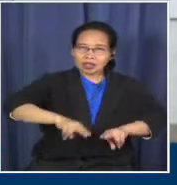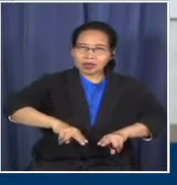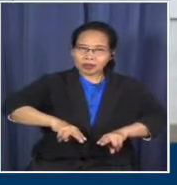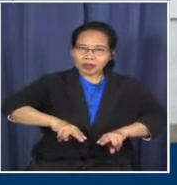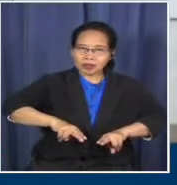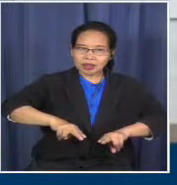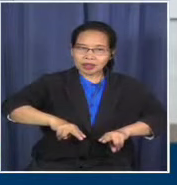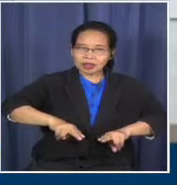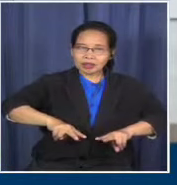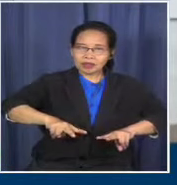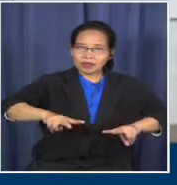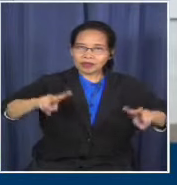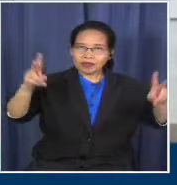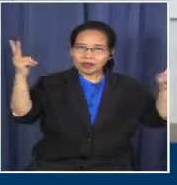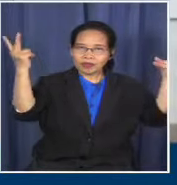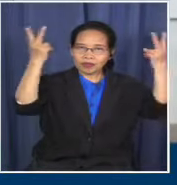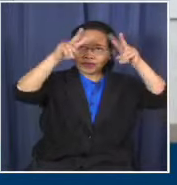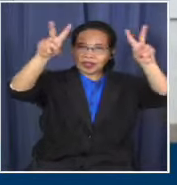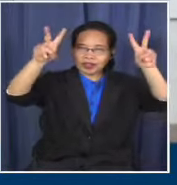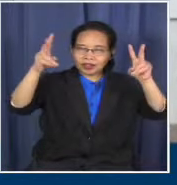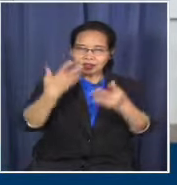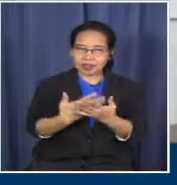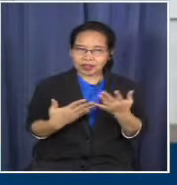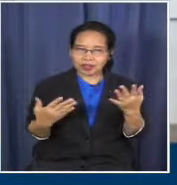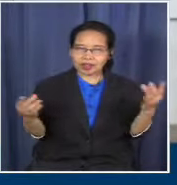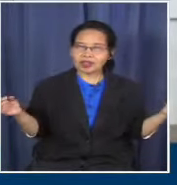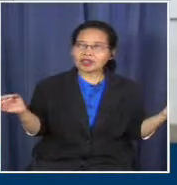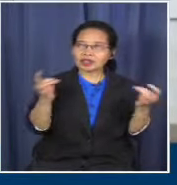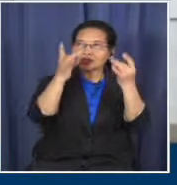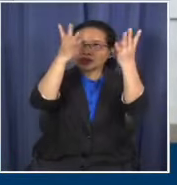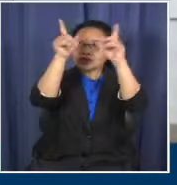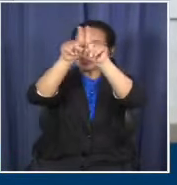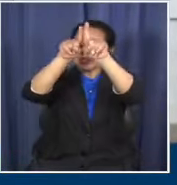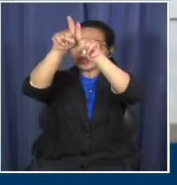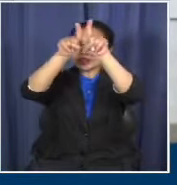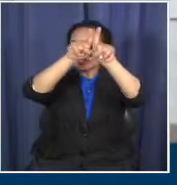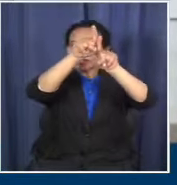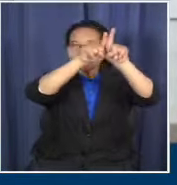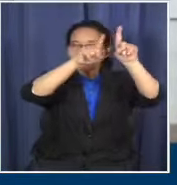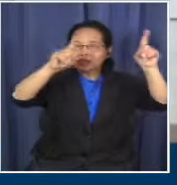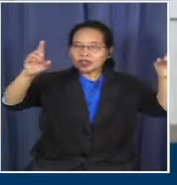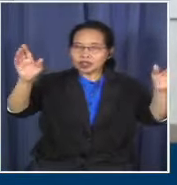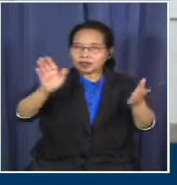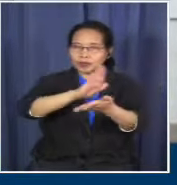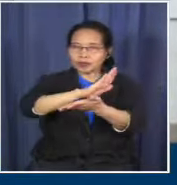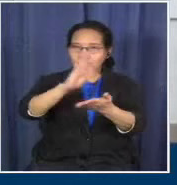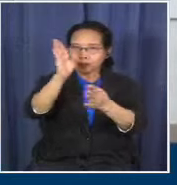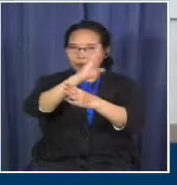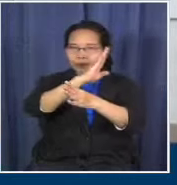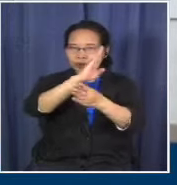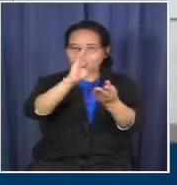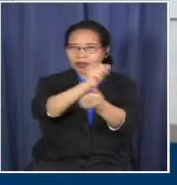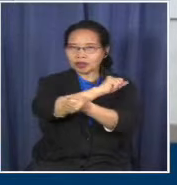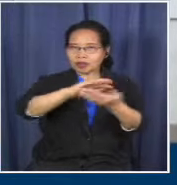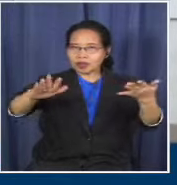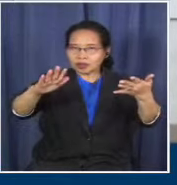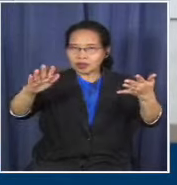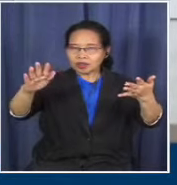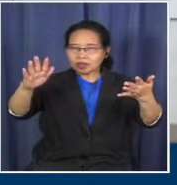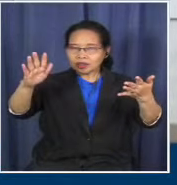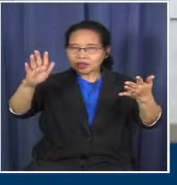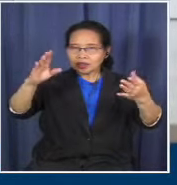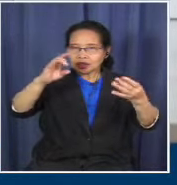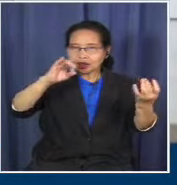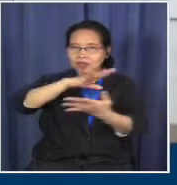Earth. So even in faraway galaxies, violent explosions happen, collision